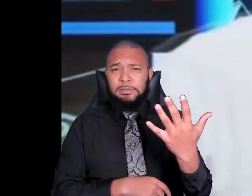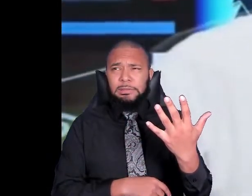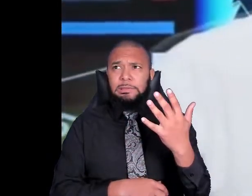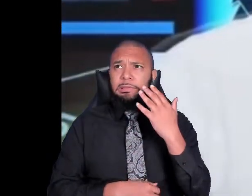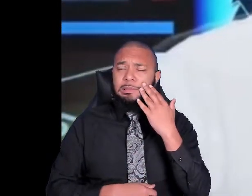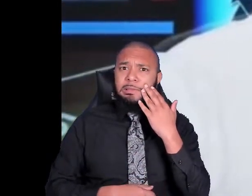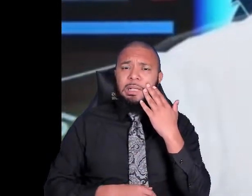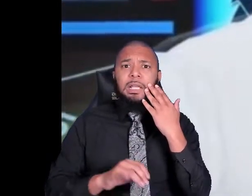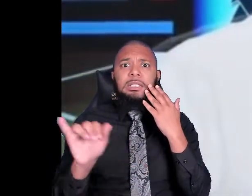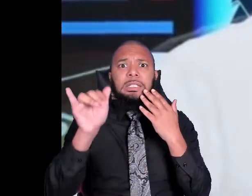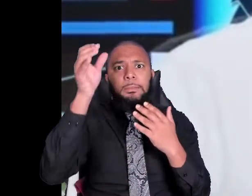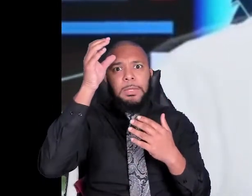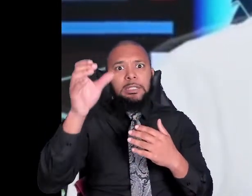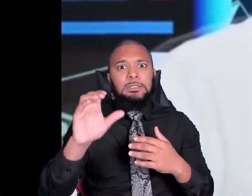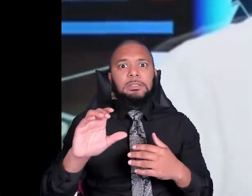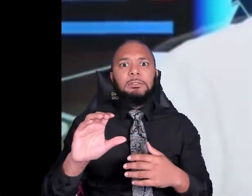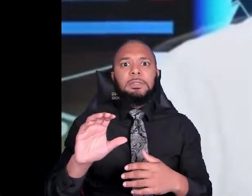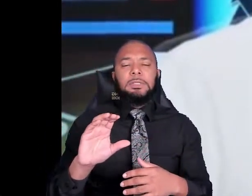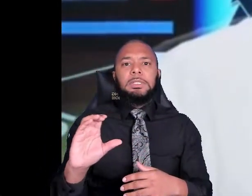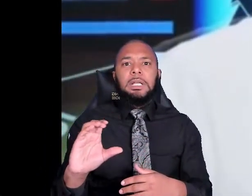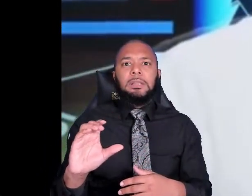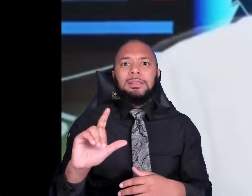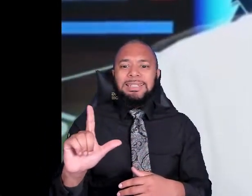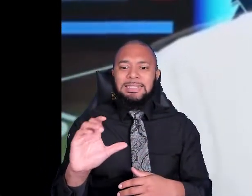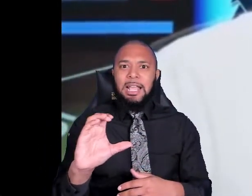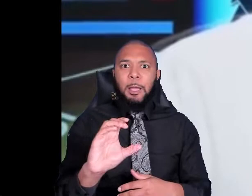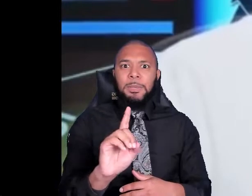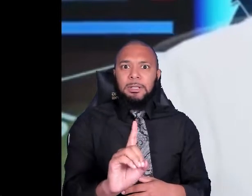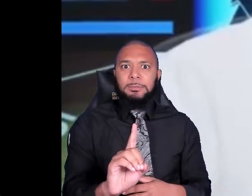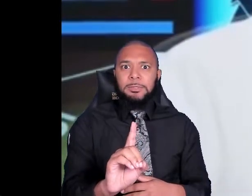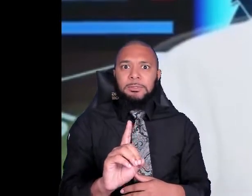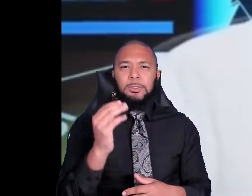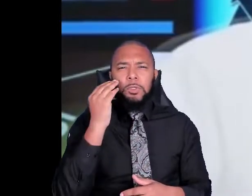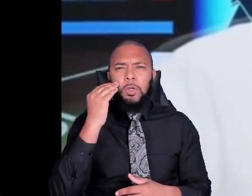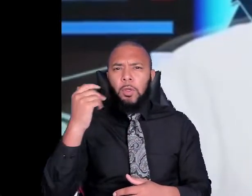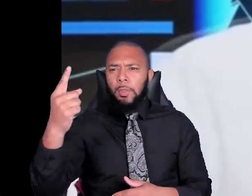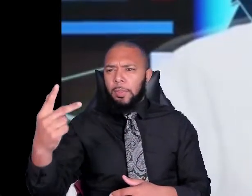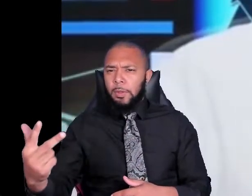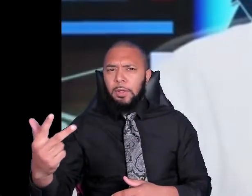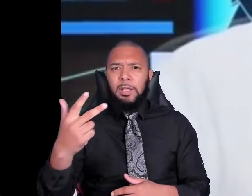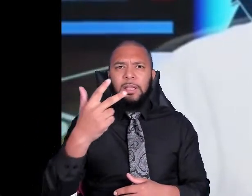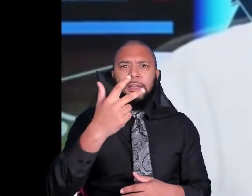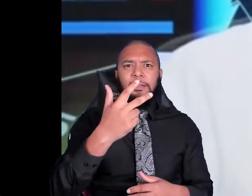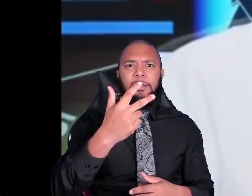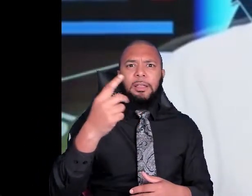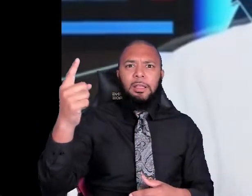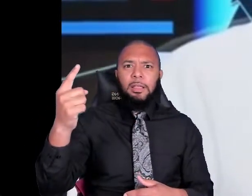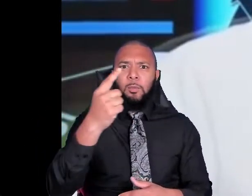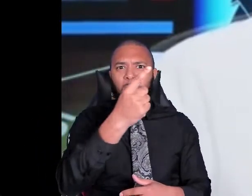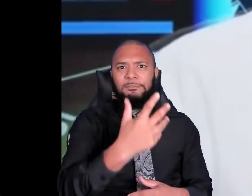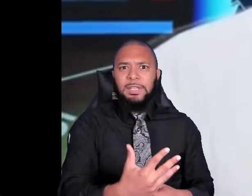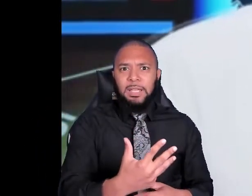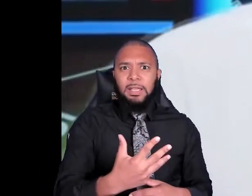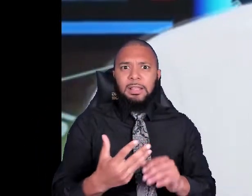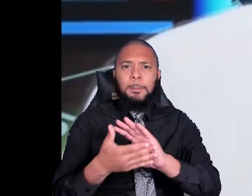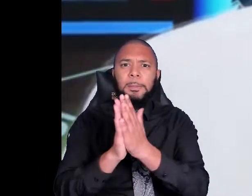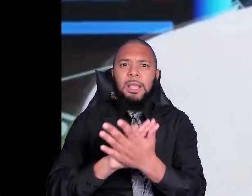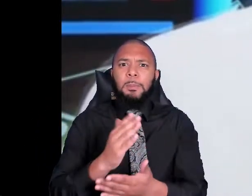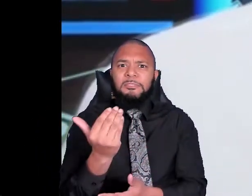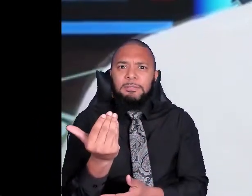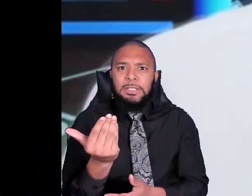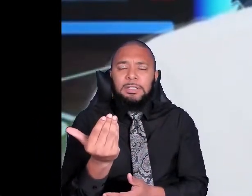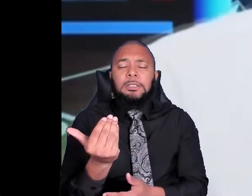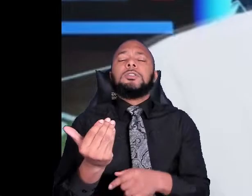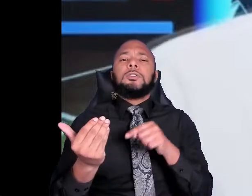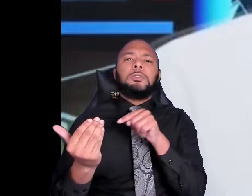like finding common denominators. If you were adding thirds and fifths, you would turn them both into 15ths. 15 would be